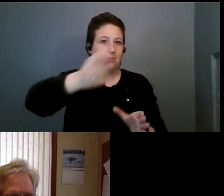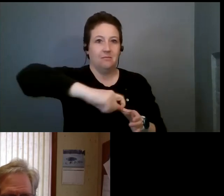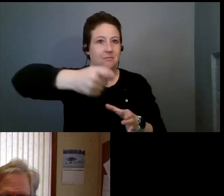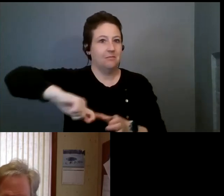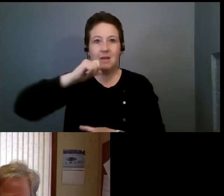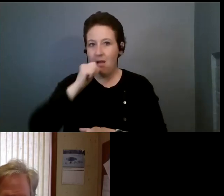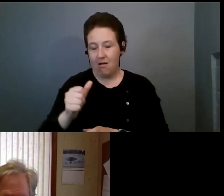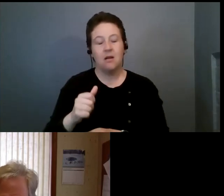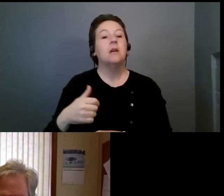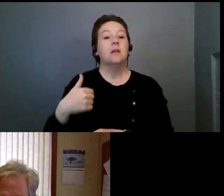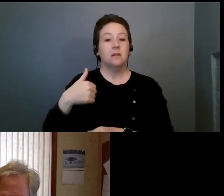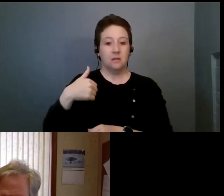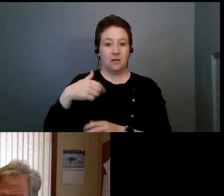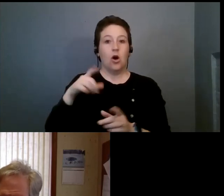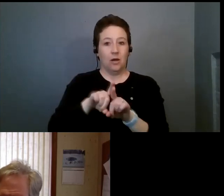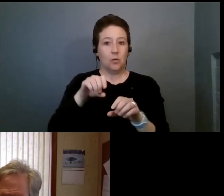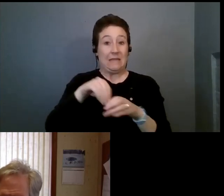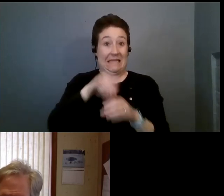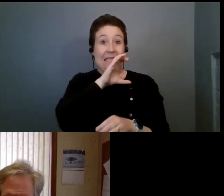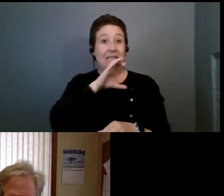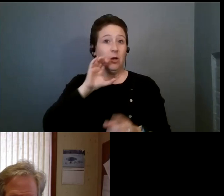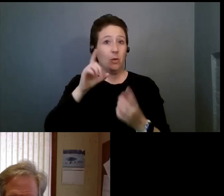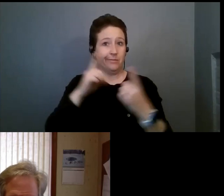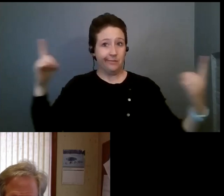observe social distancing. So